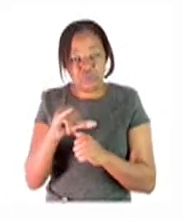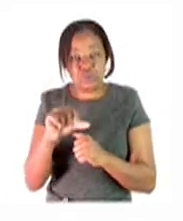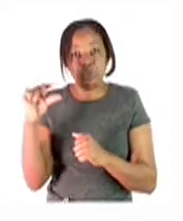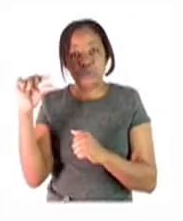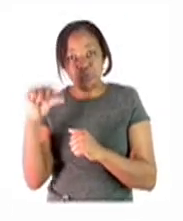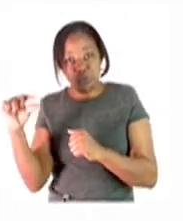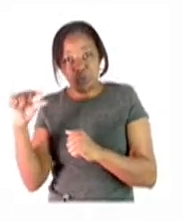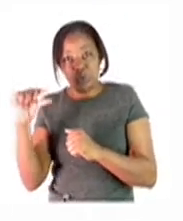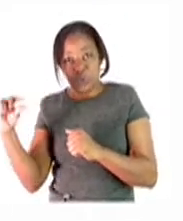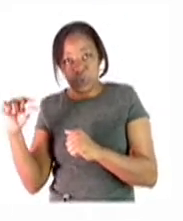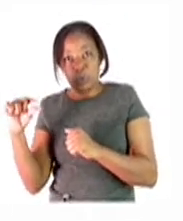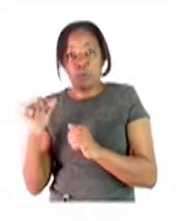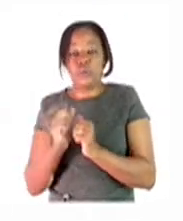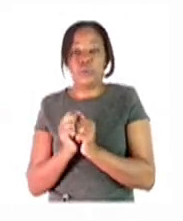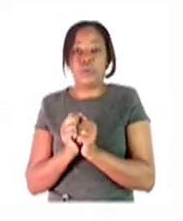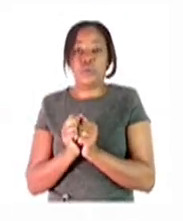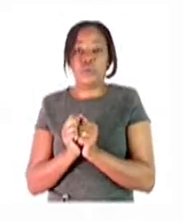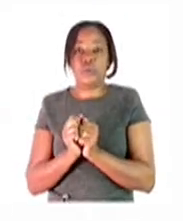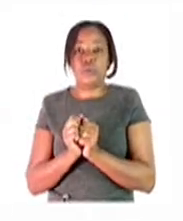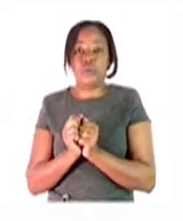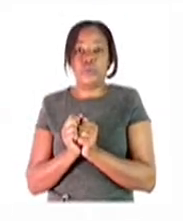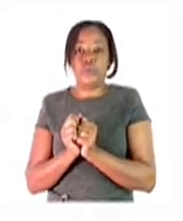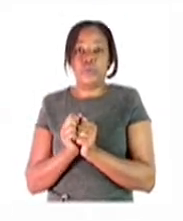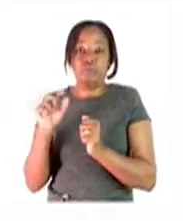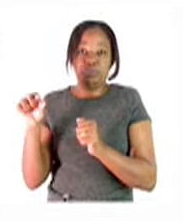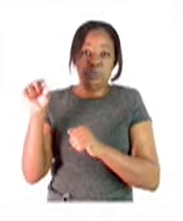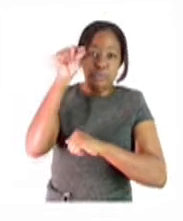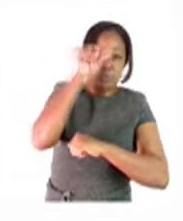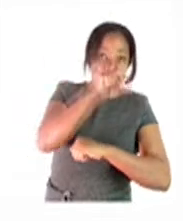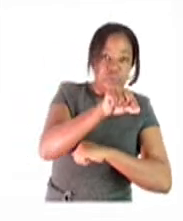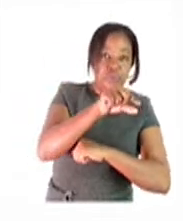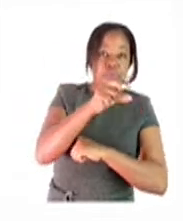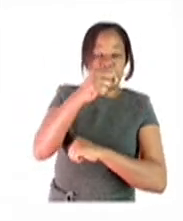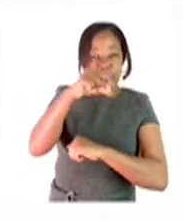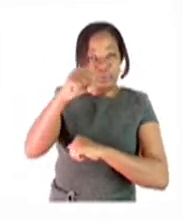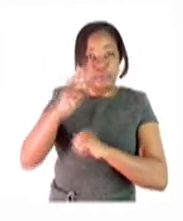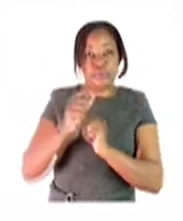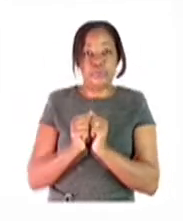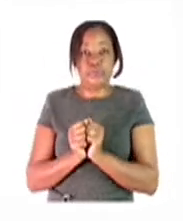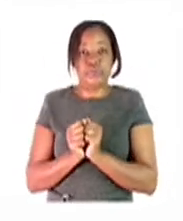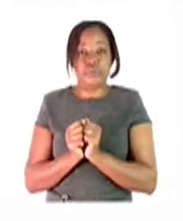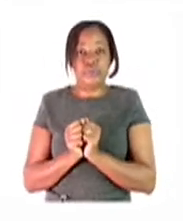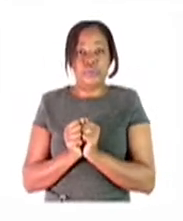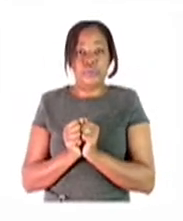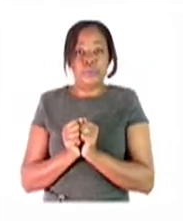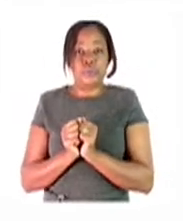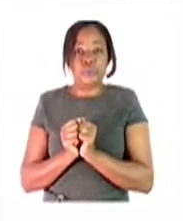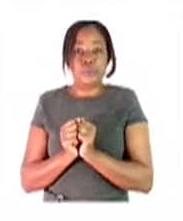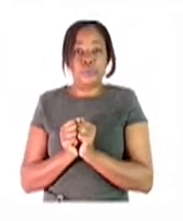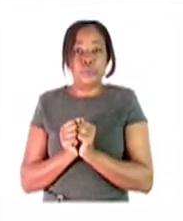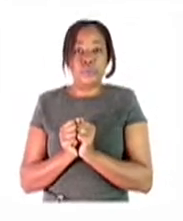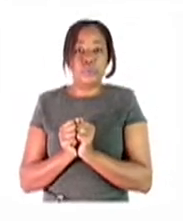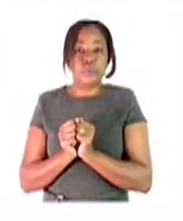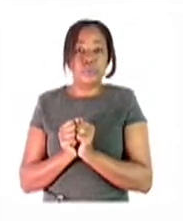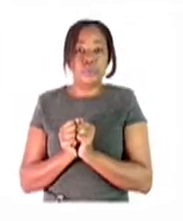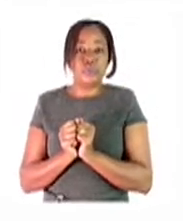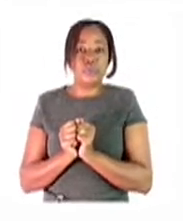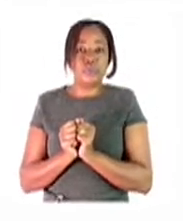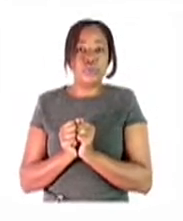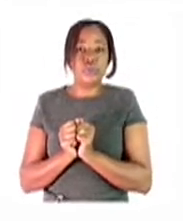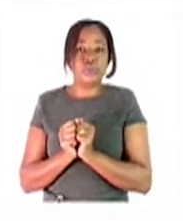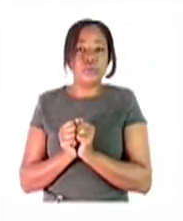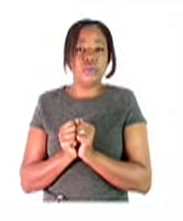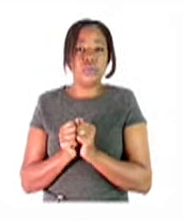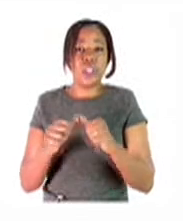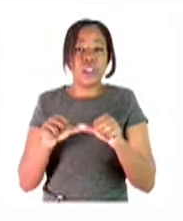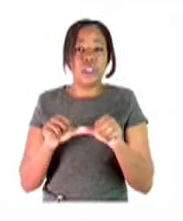in the space provided in the statements on your left? Okay, so we move on